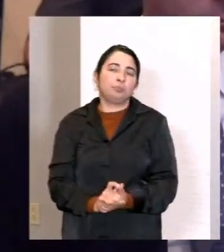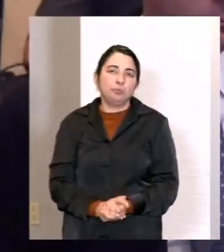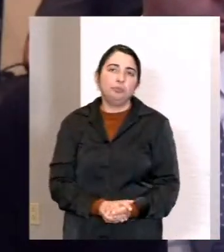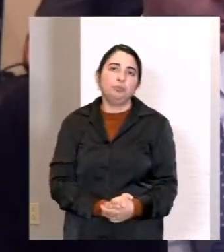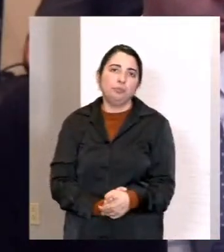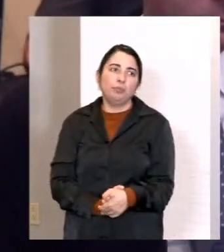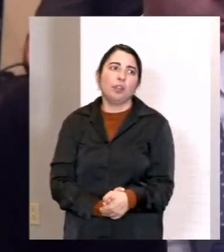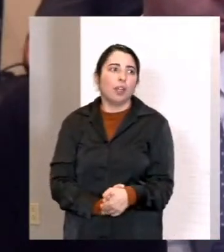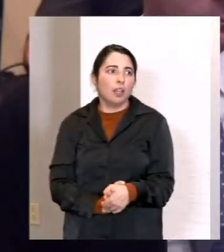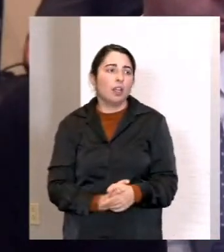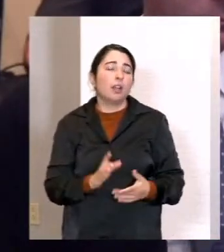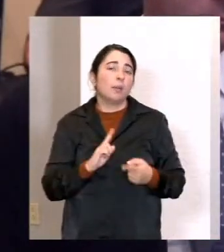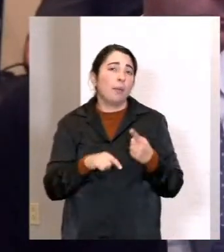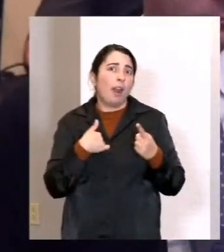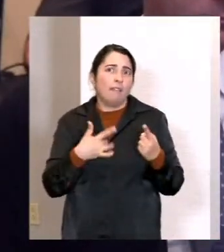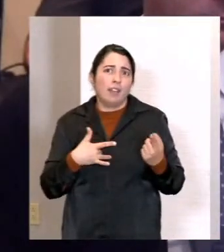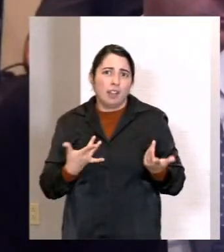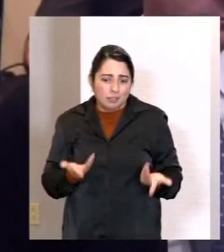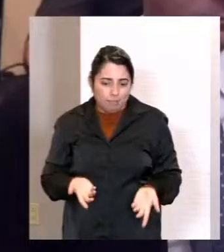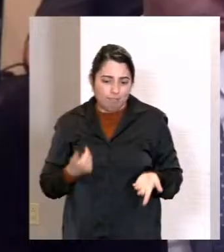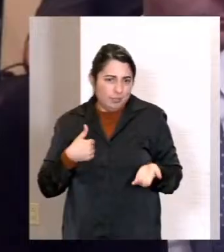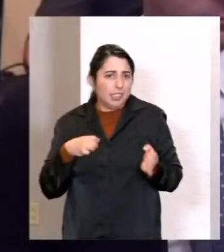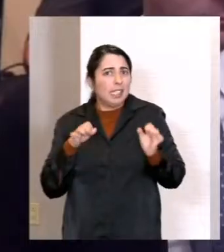I think that's stuff that could be done.